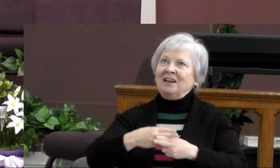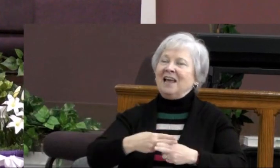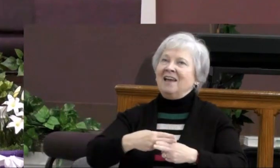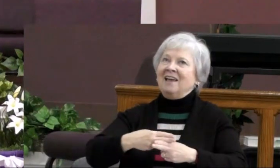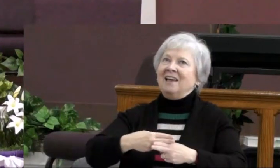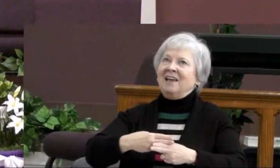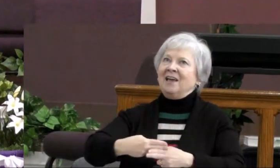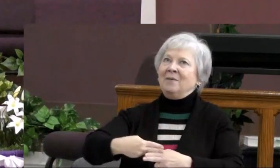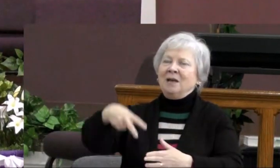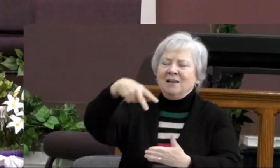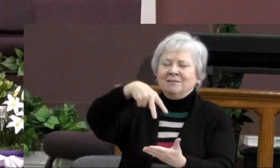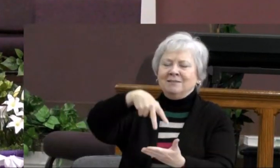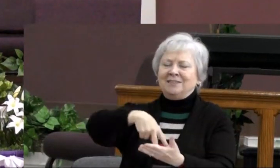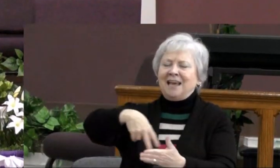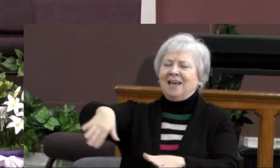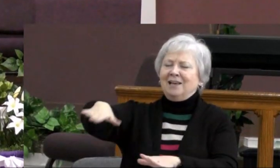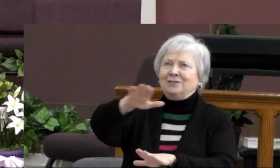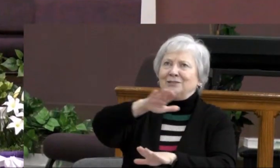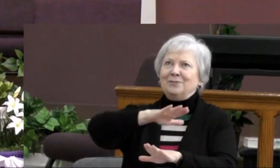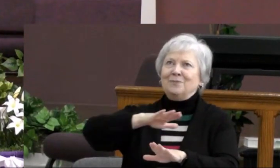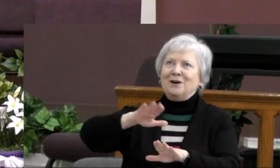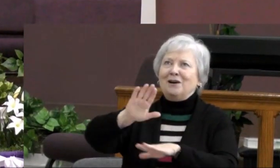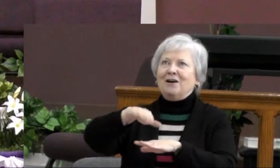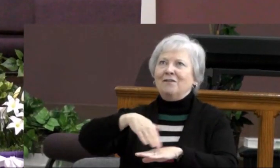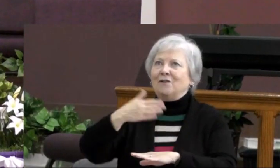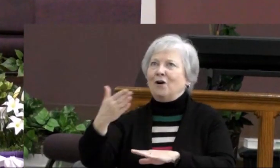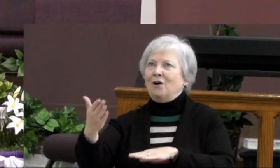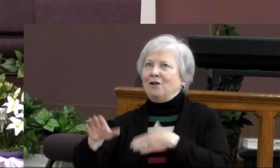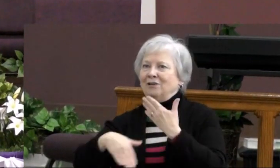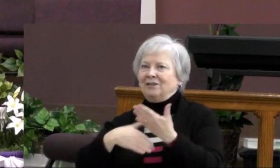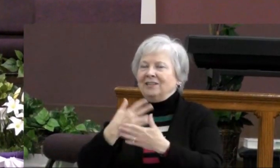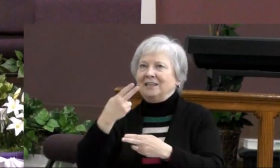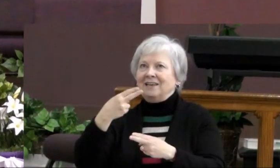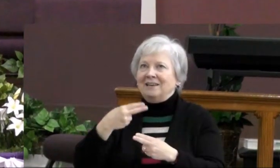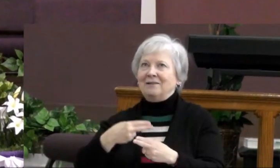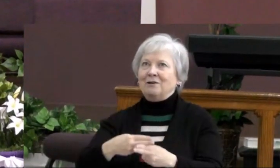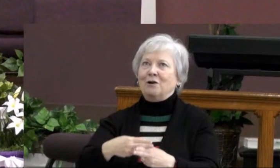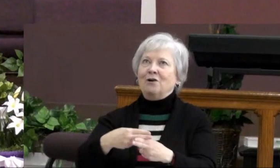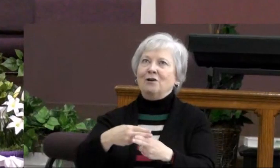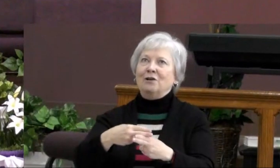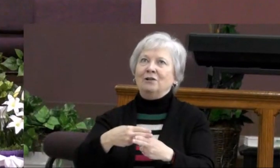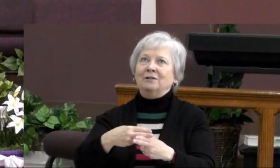Your name stands above them